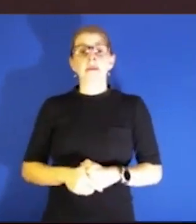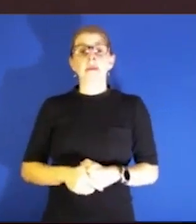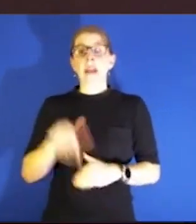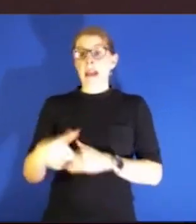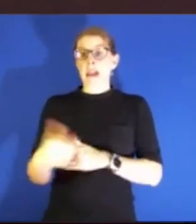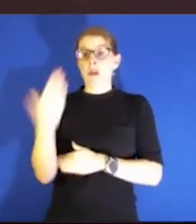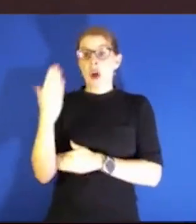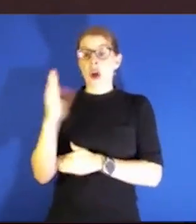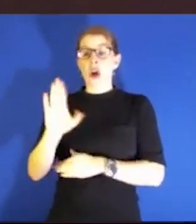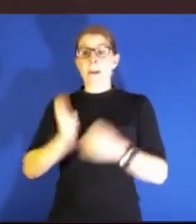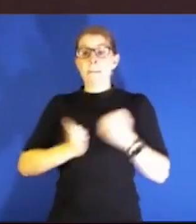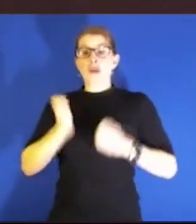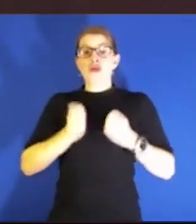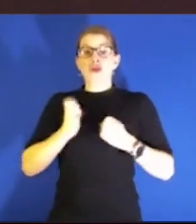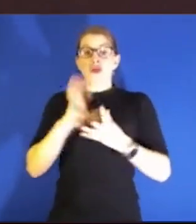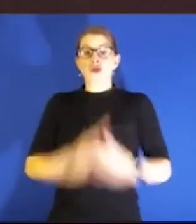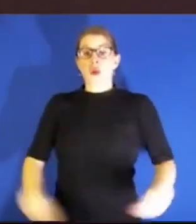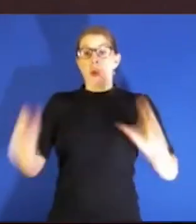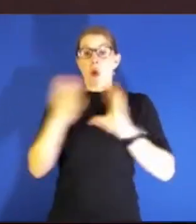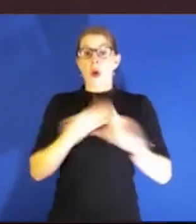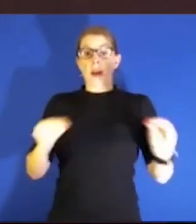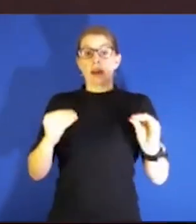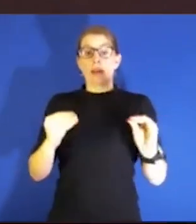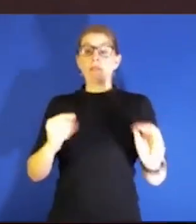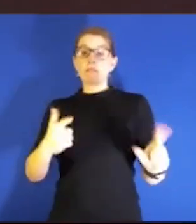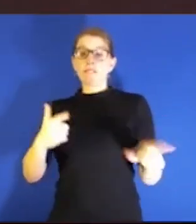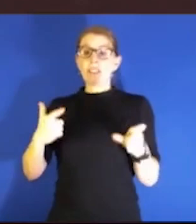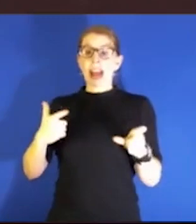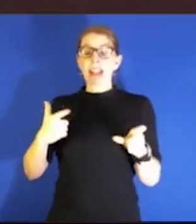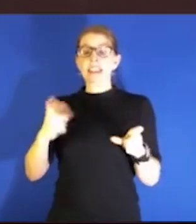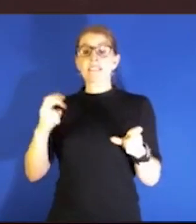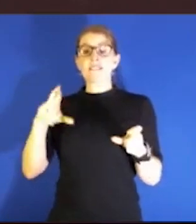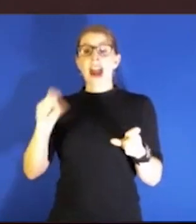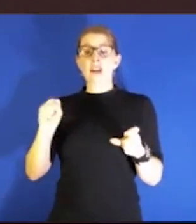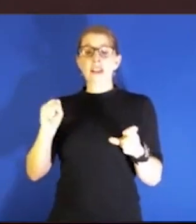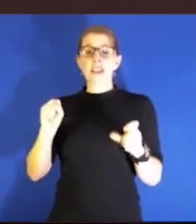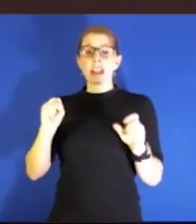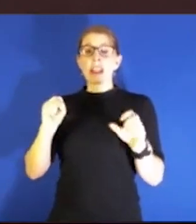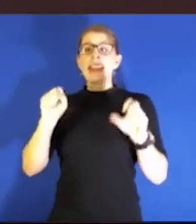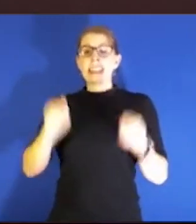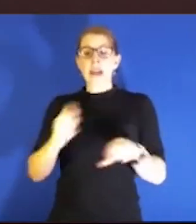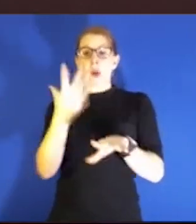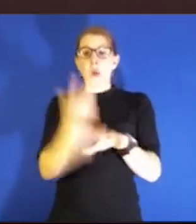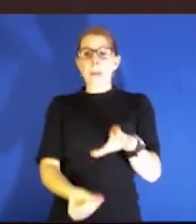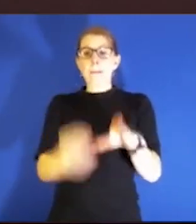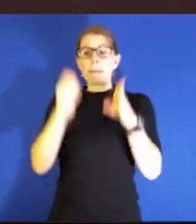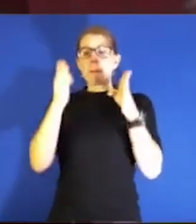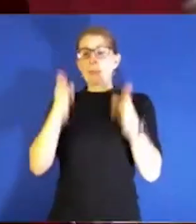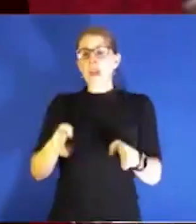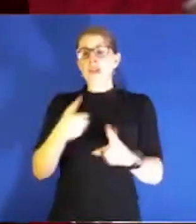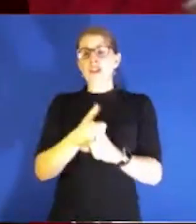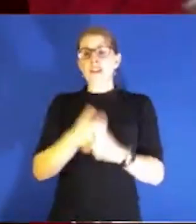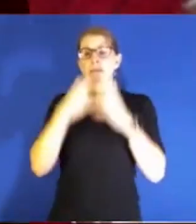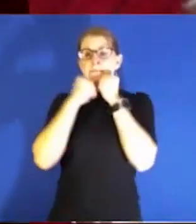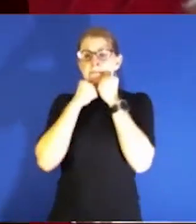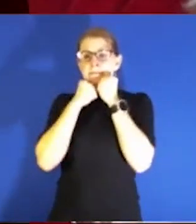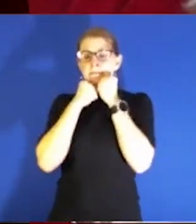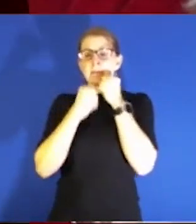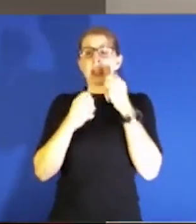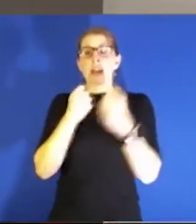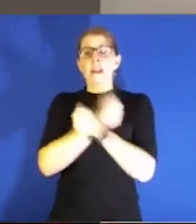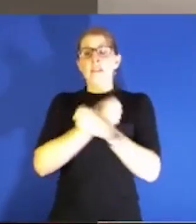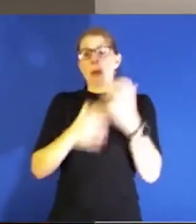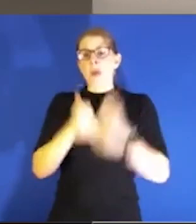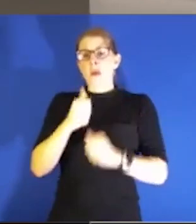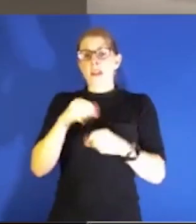emotional story of seeing just how fast the virus can take away the person you love most in the world. His